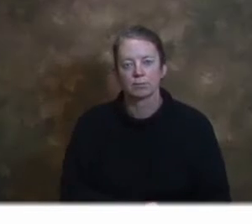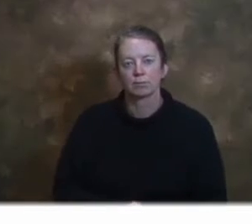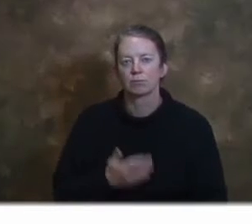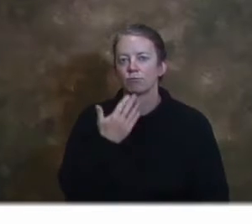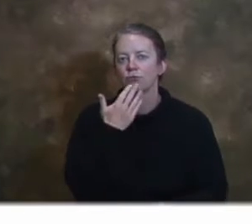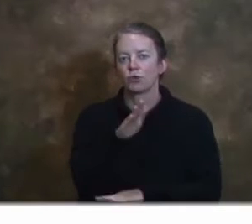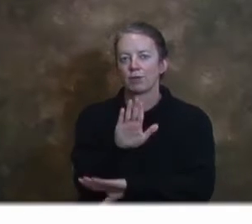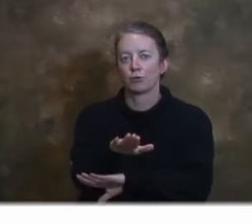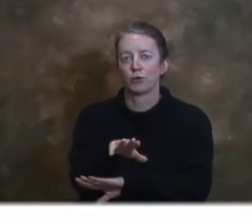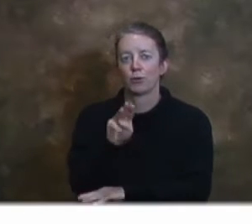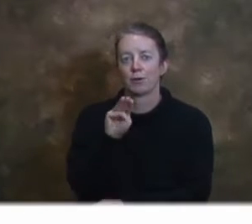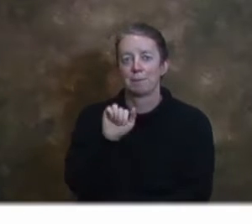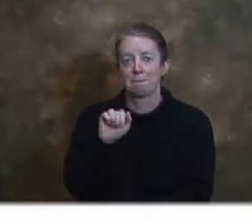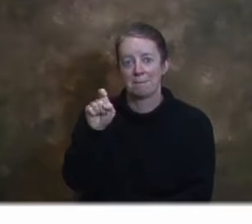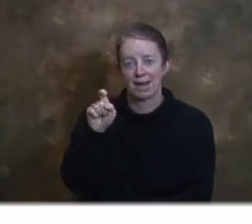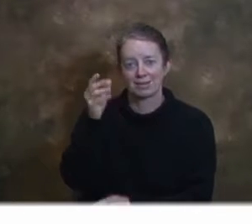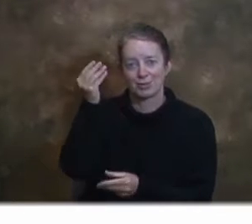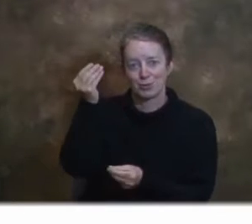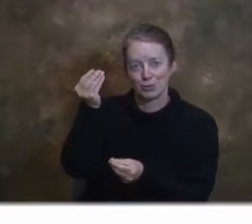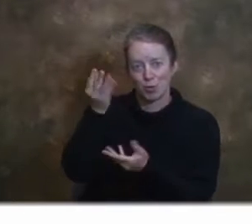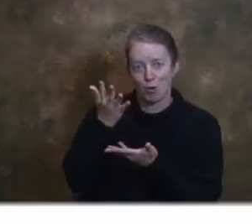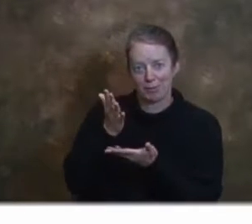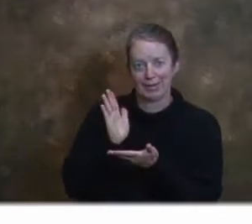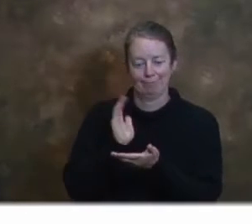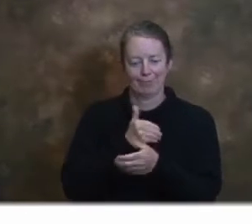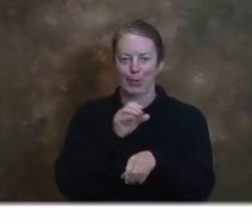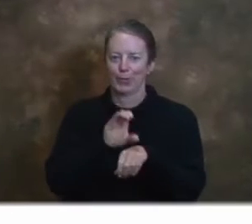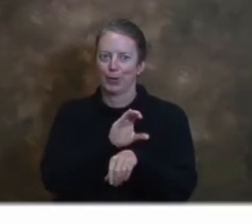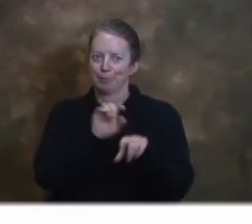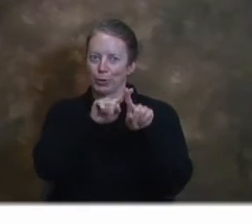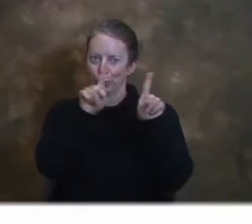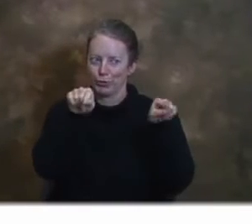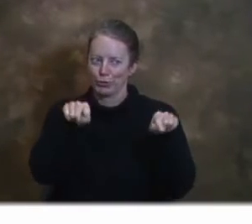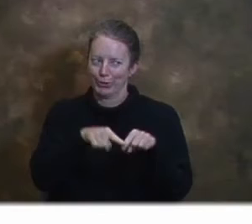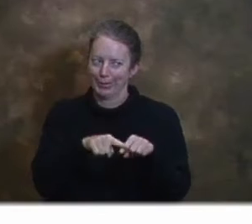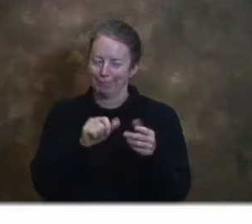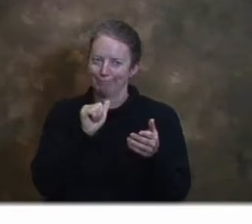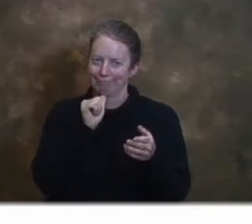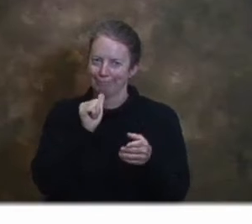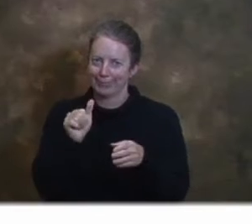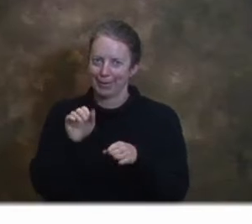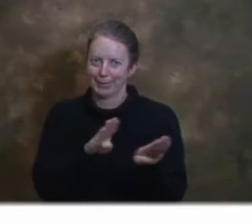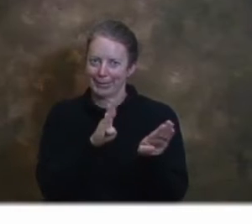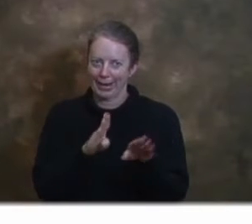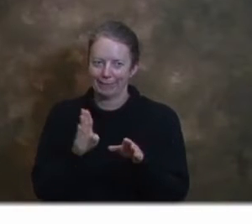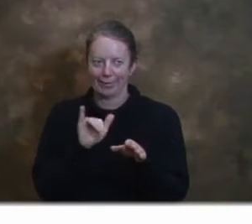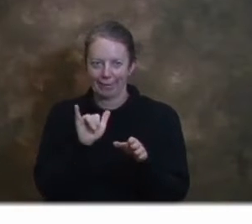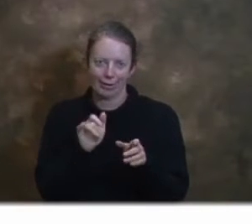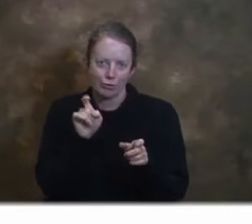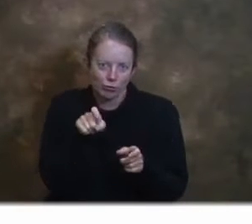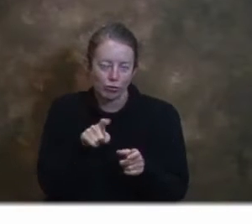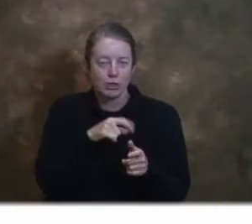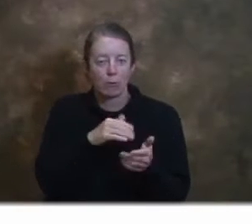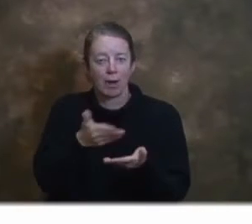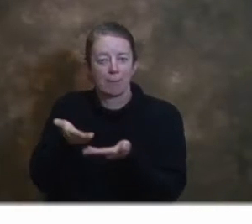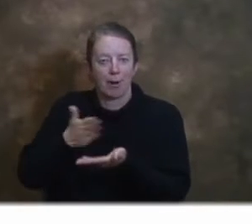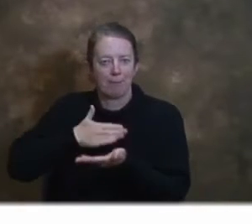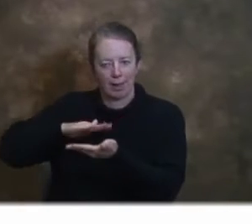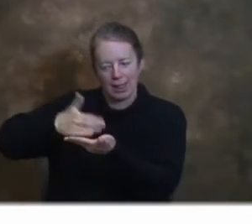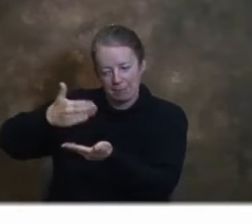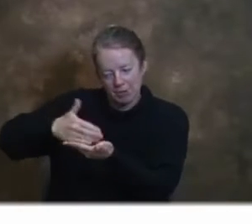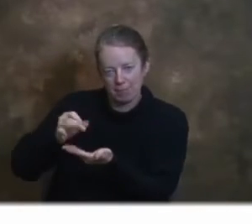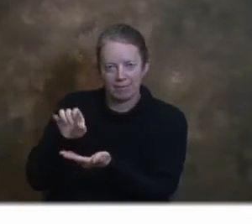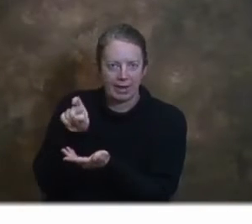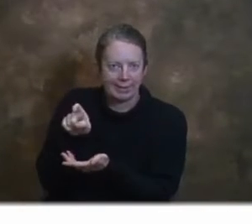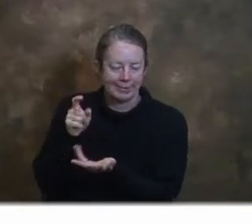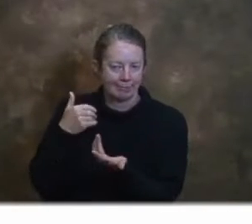Max tells me that our screen up here is not acting normally, so I brought my laptop just in case I do need it, and I'm going to put that there.